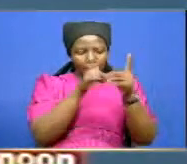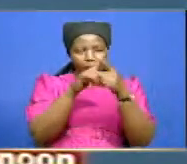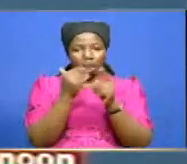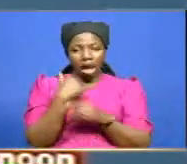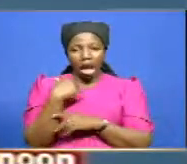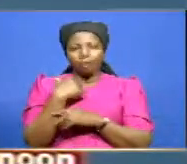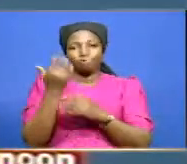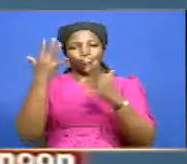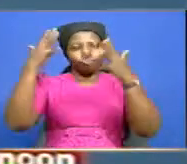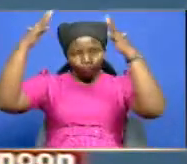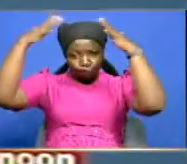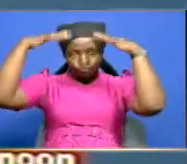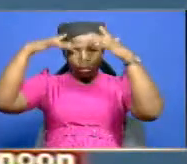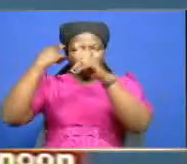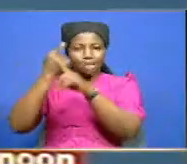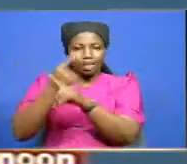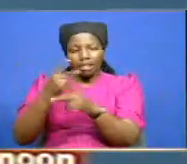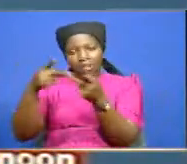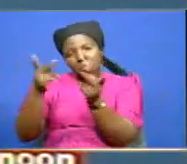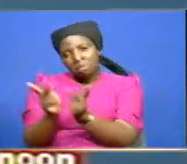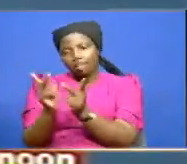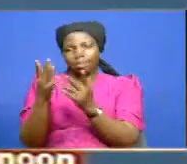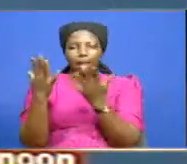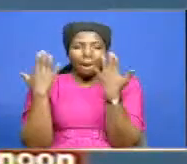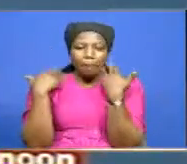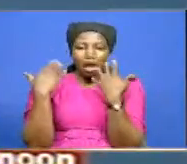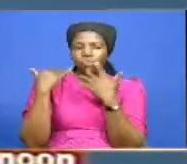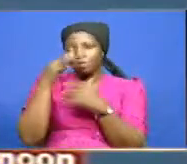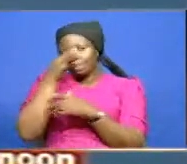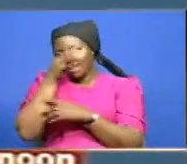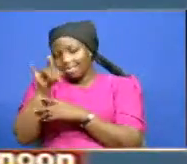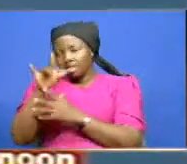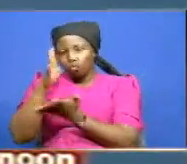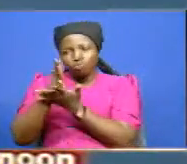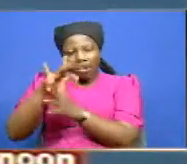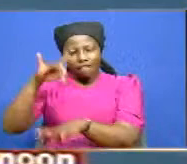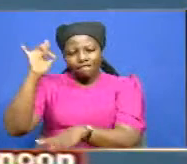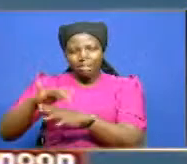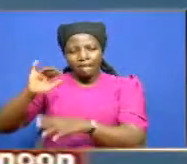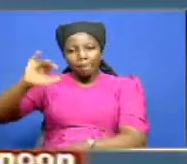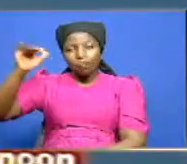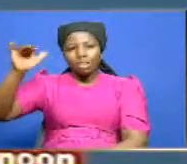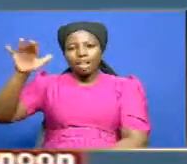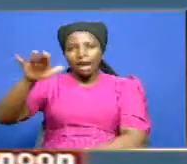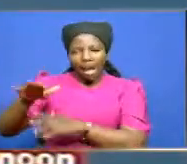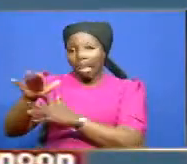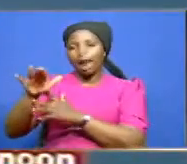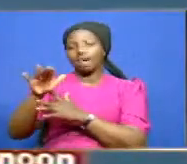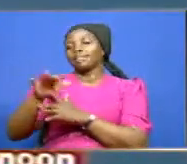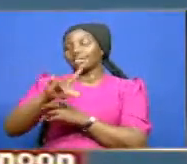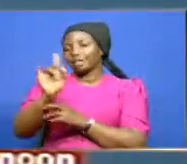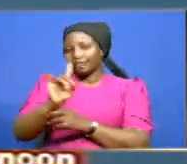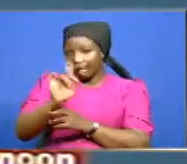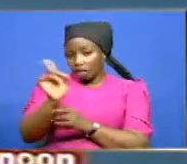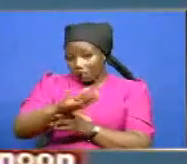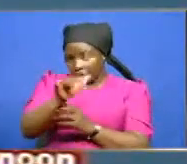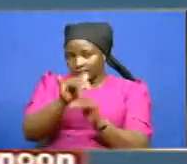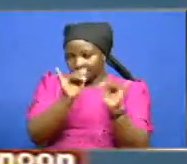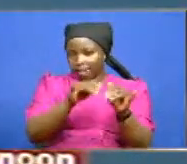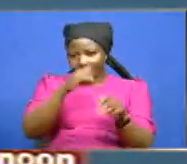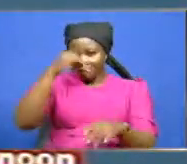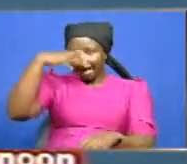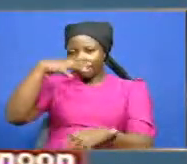several places in Meru and Nyeri, and these will largely affect mountainous areas. The capital will mainly be sunny. The